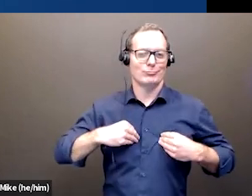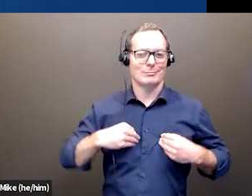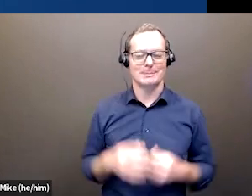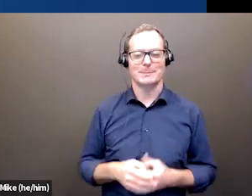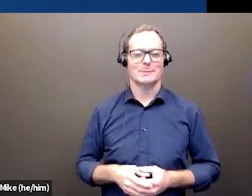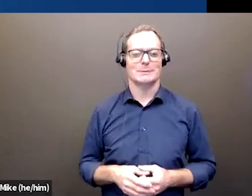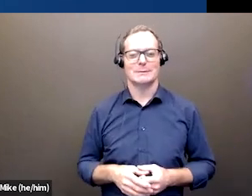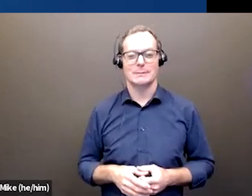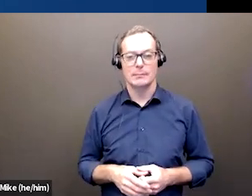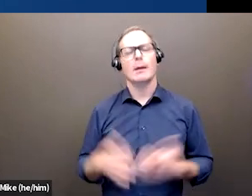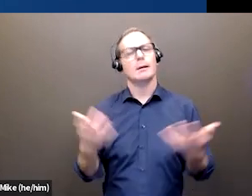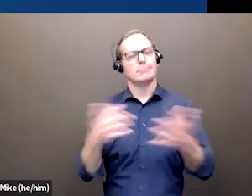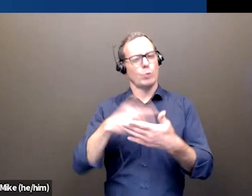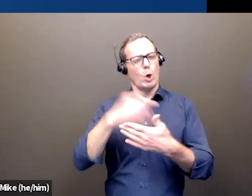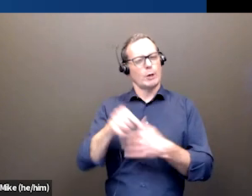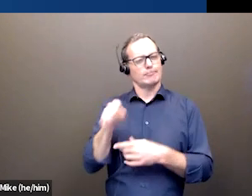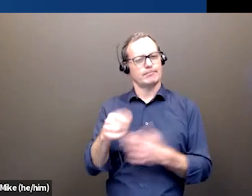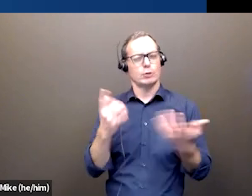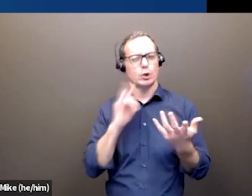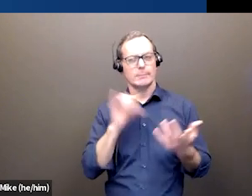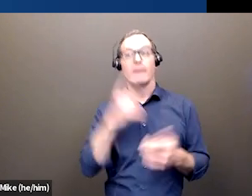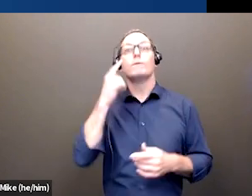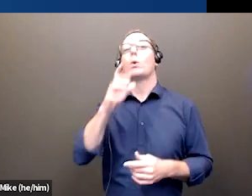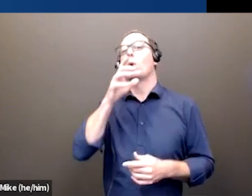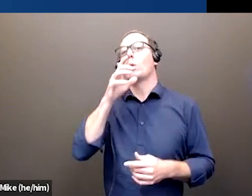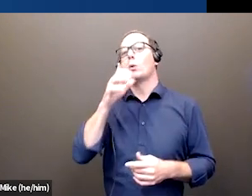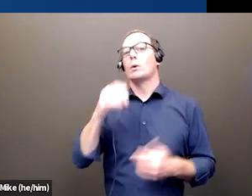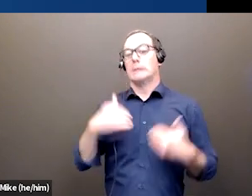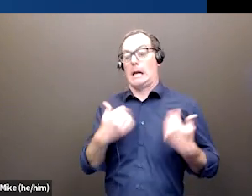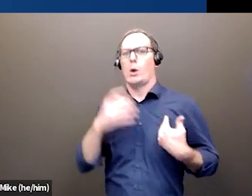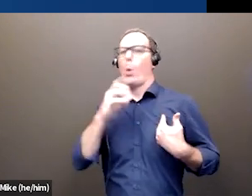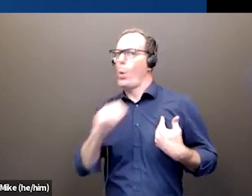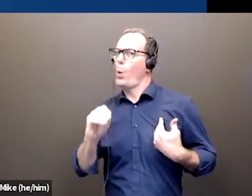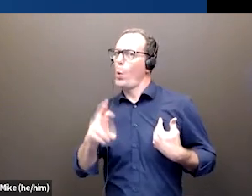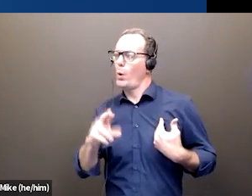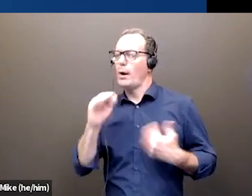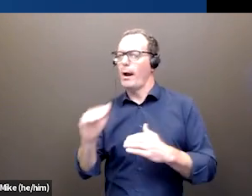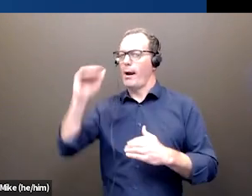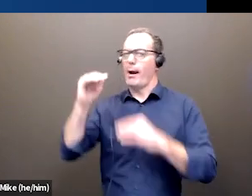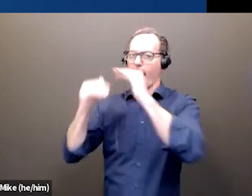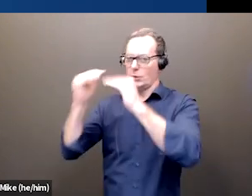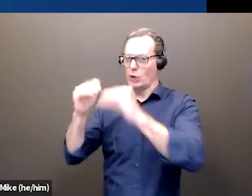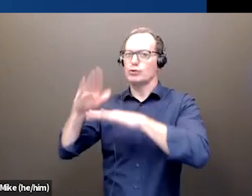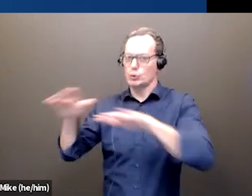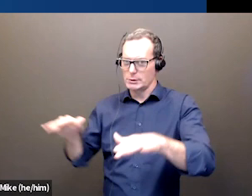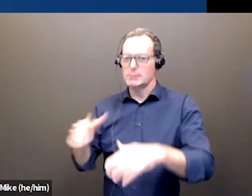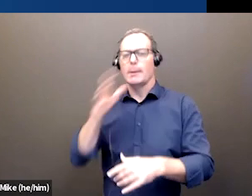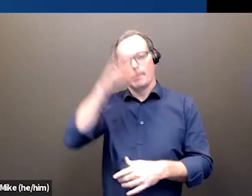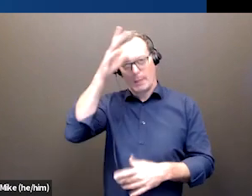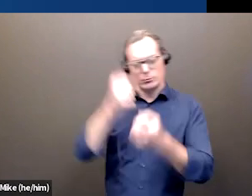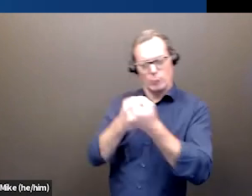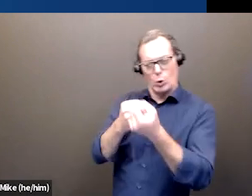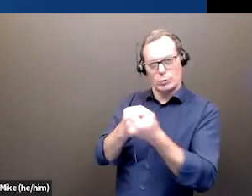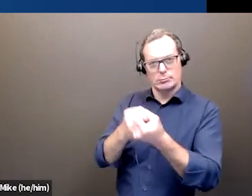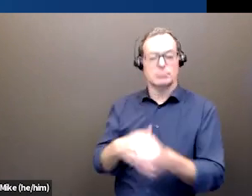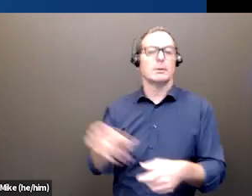postal workers who have young or adult children with a chronic special need or disability. We support casual employees as well